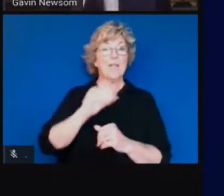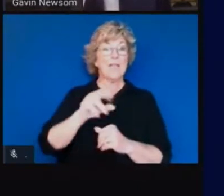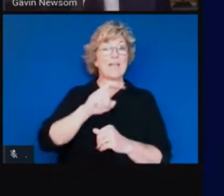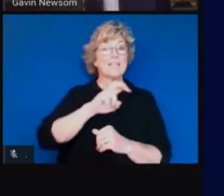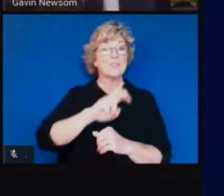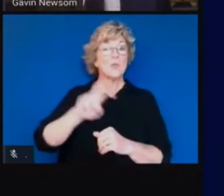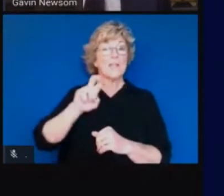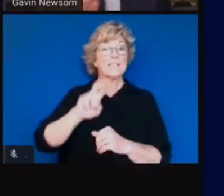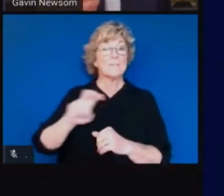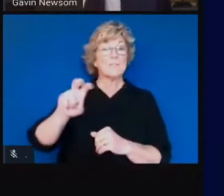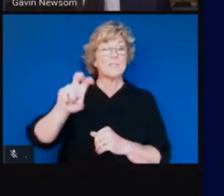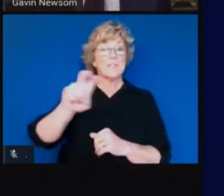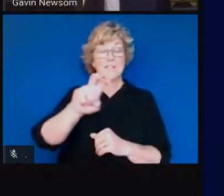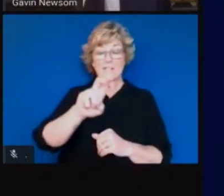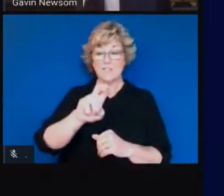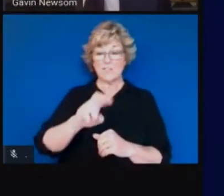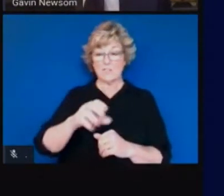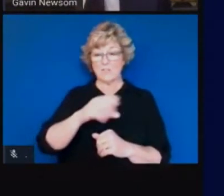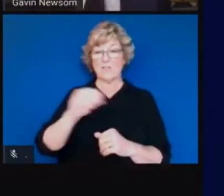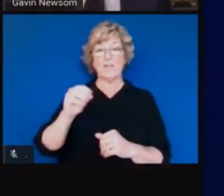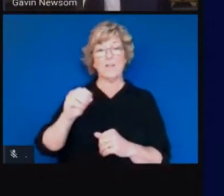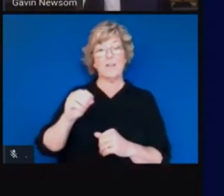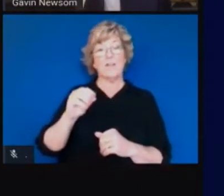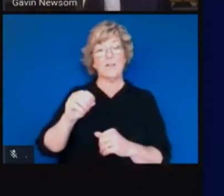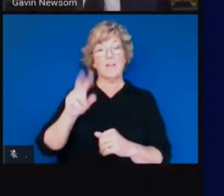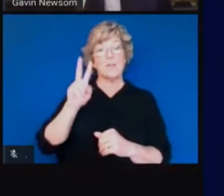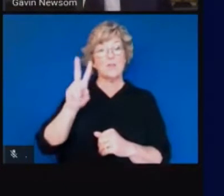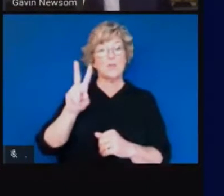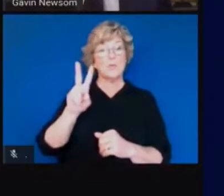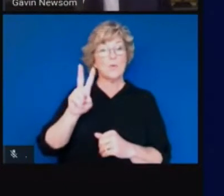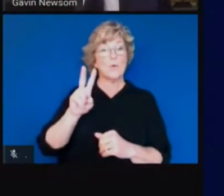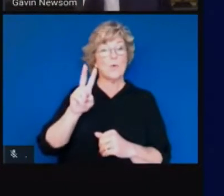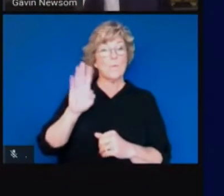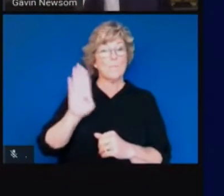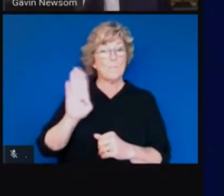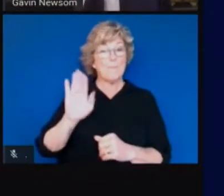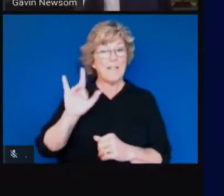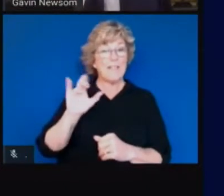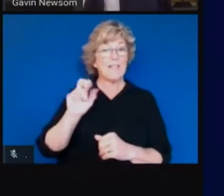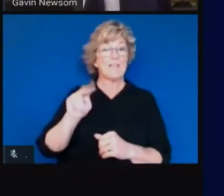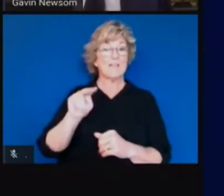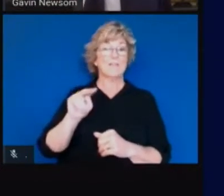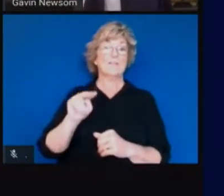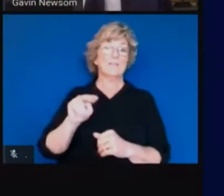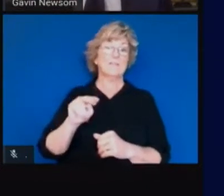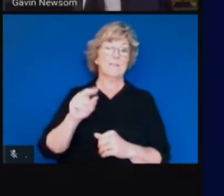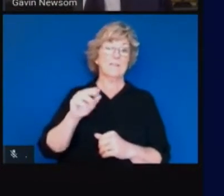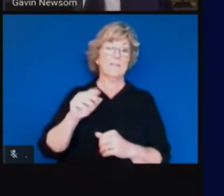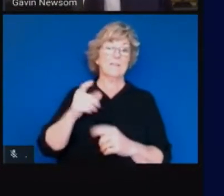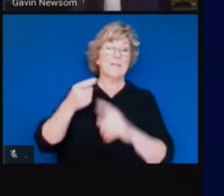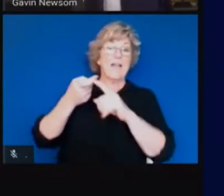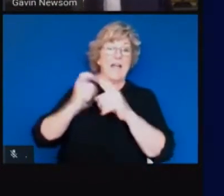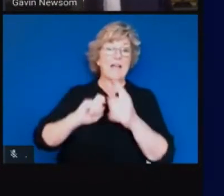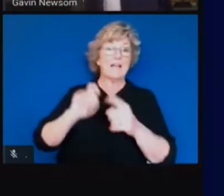infusion into the state of California, $45 billion for the nation. And then the SNAP issues, the issues related to